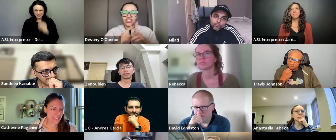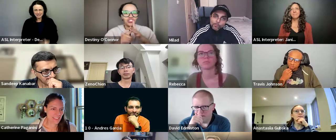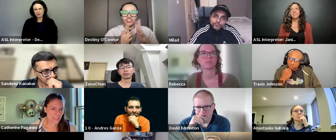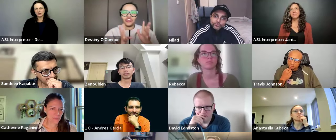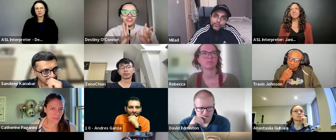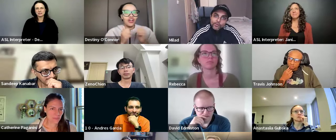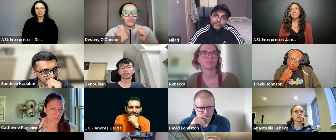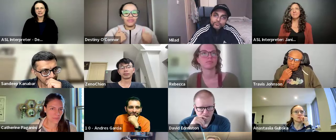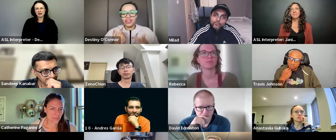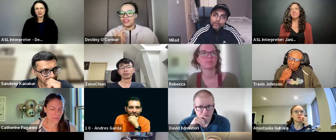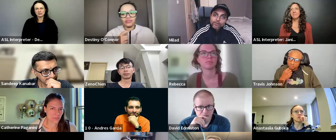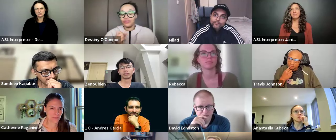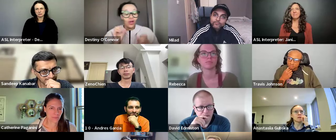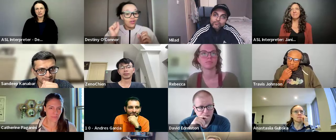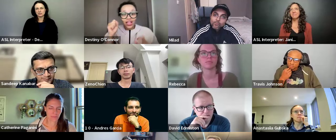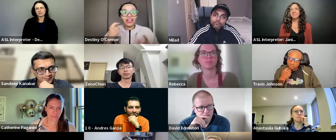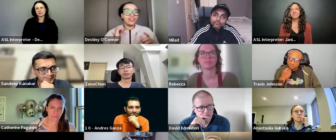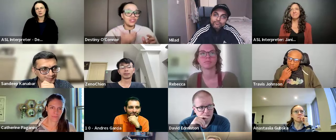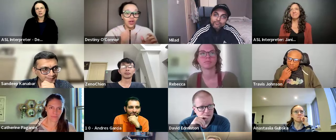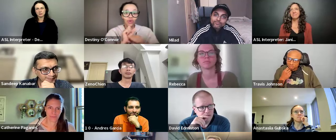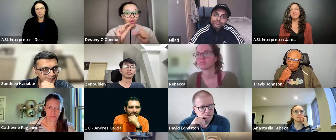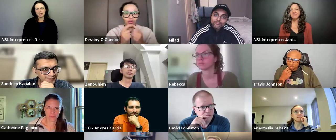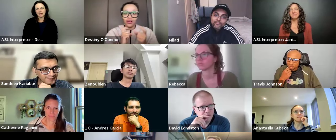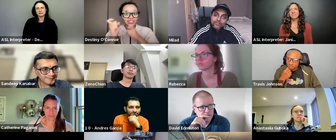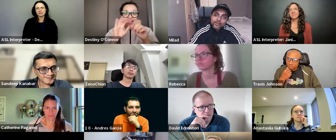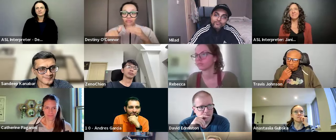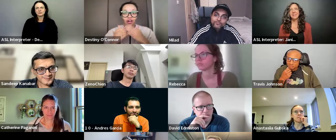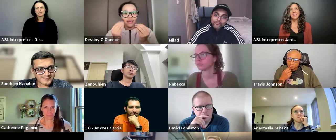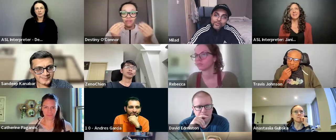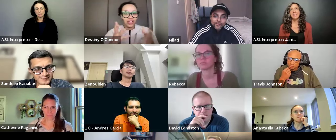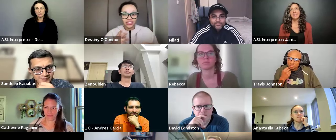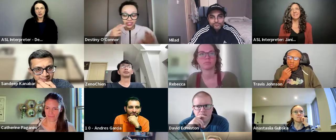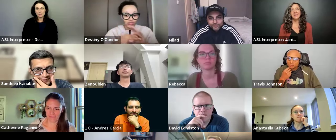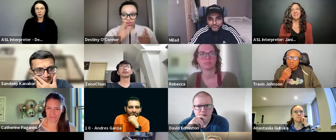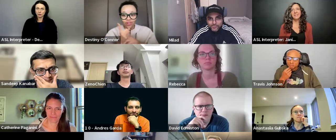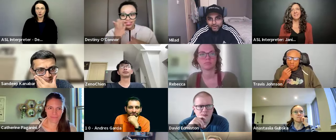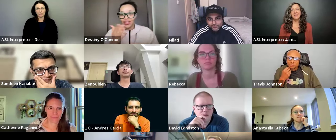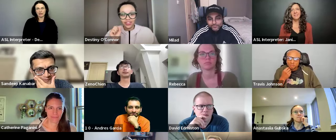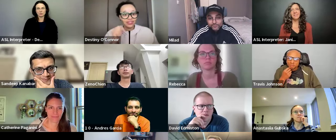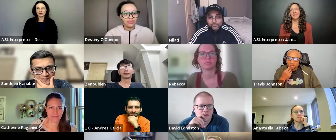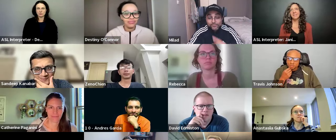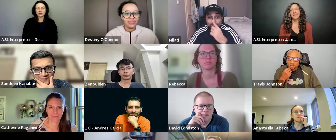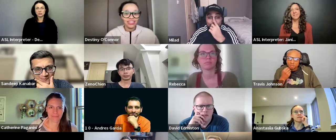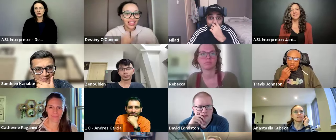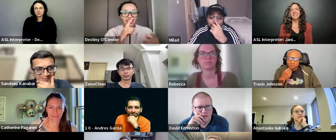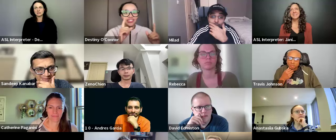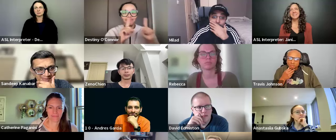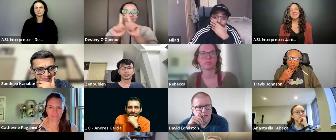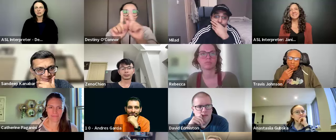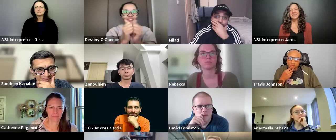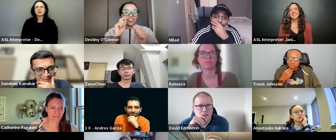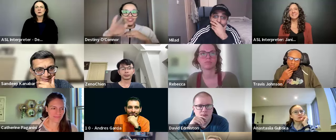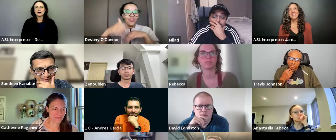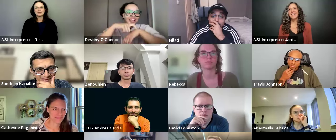were we presenting, or we were just sitting down, and he just sat down and started talking with me, and I'm like, oh yeah, we have a working group, and I gave him all the information, and here's